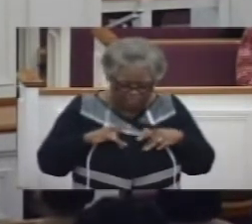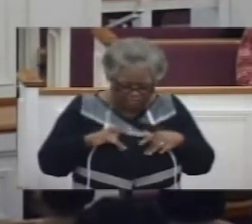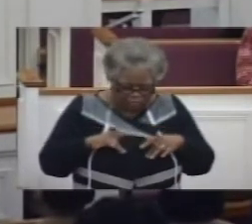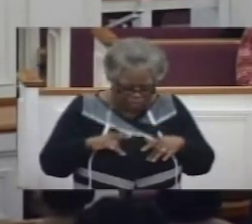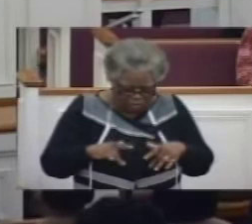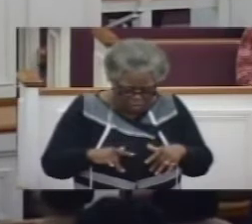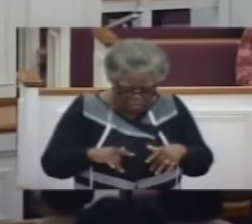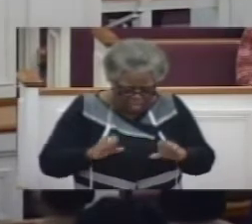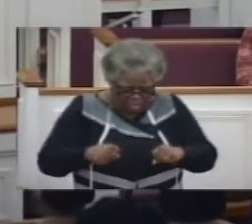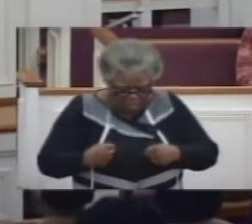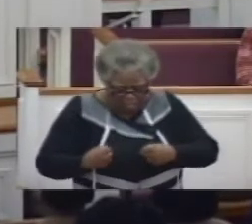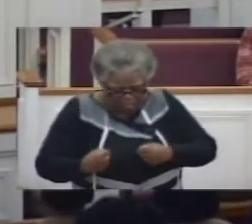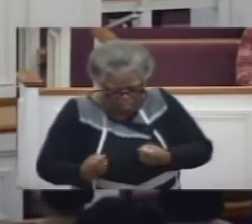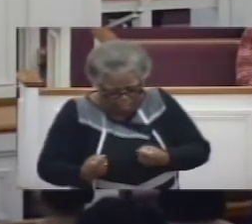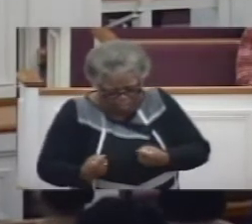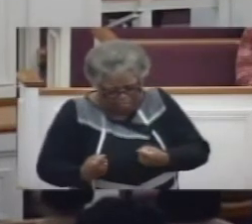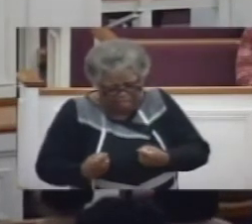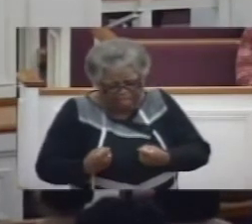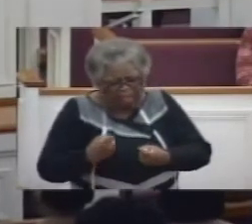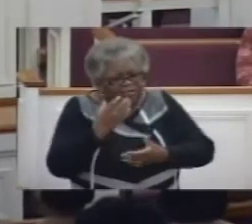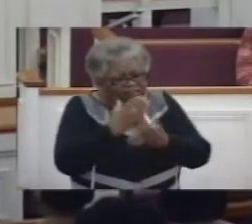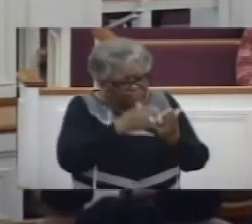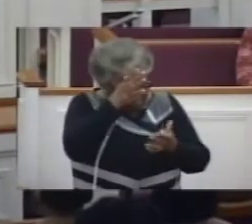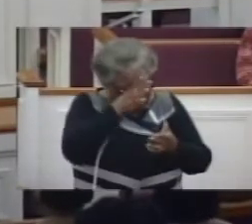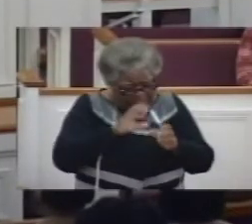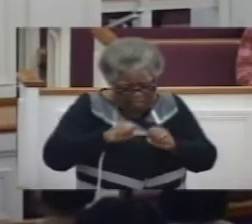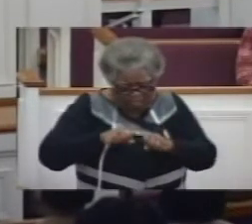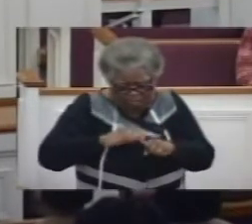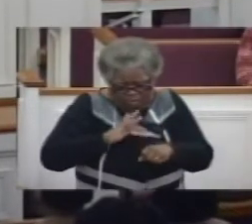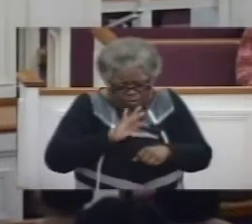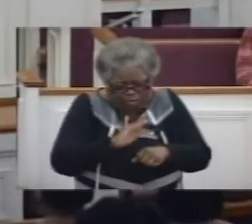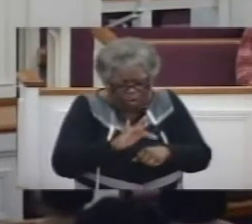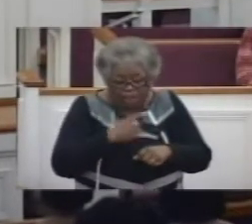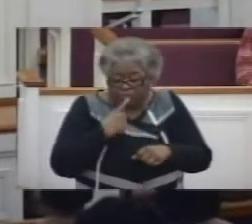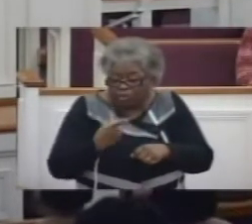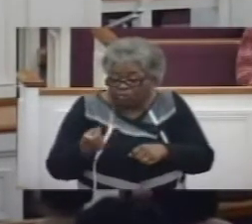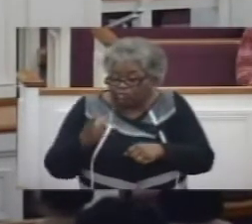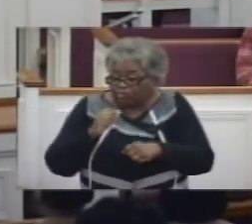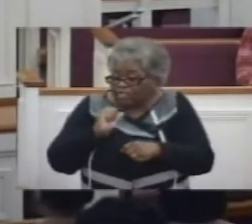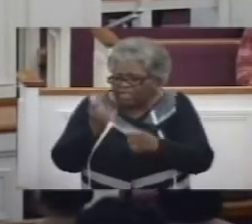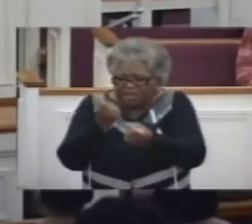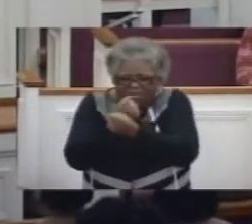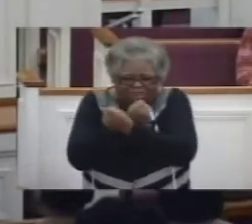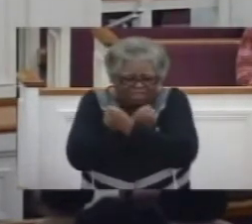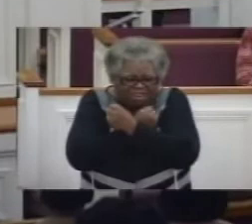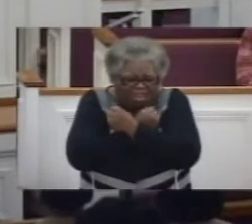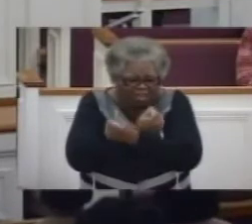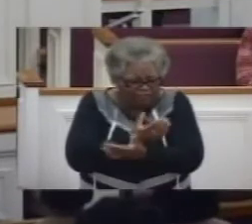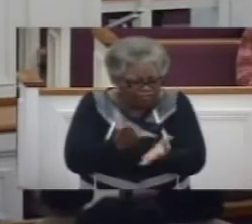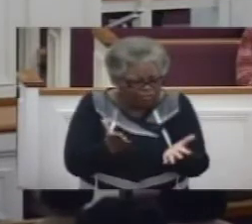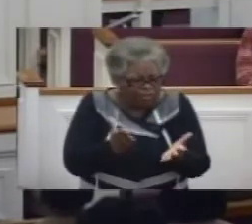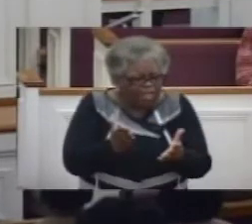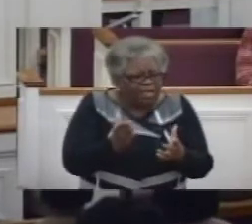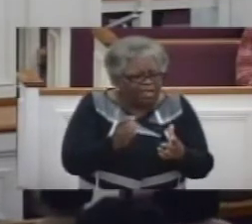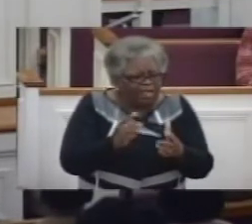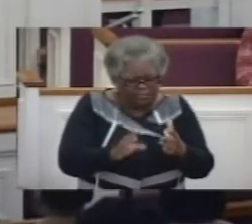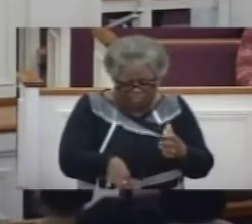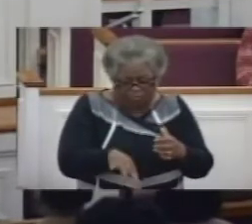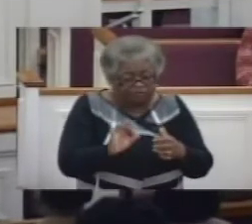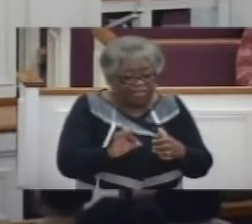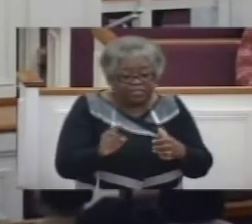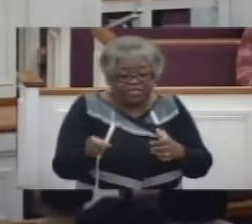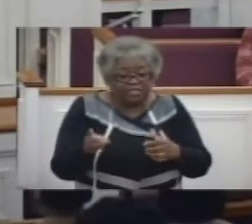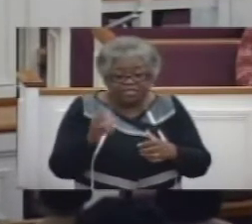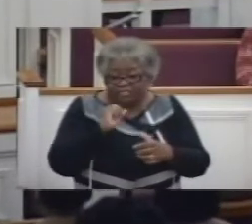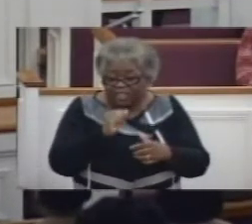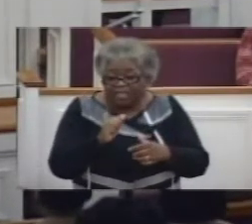broken. Some man broke your heart, told you he loved you, and you find out he was